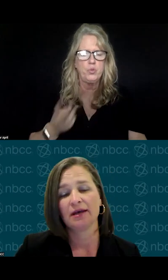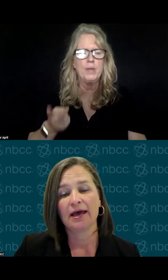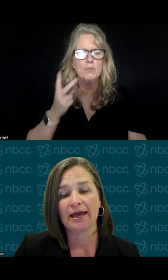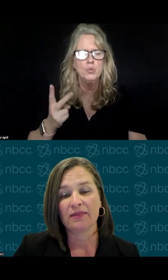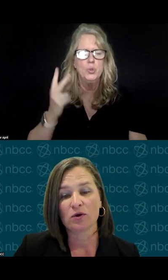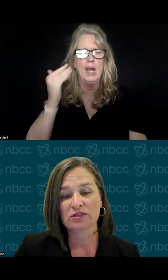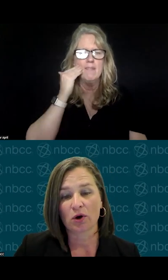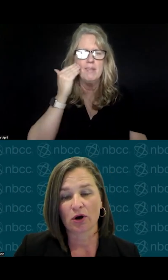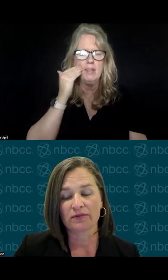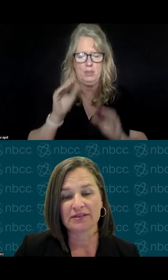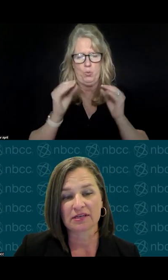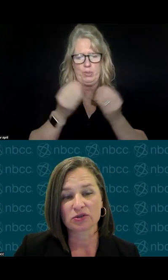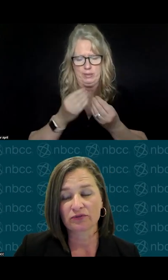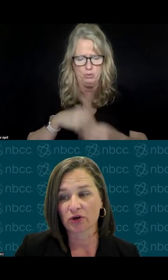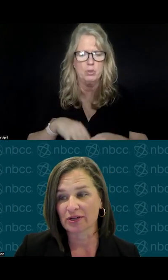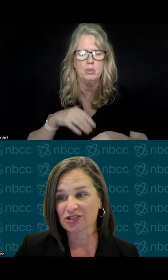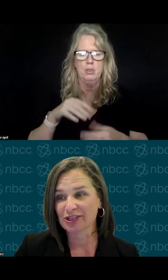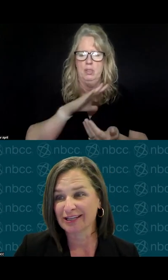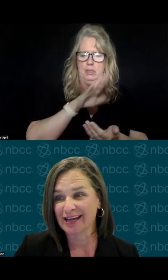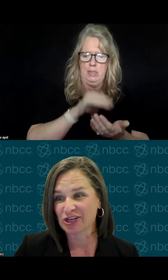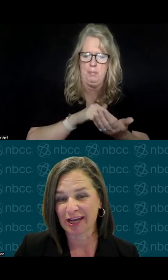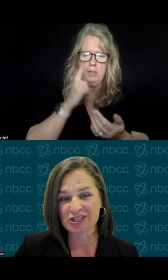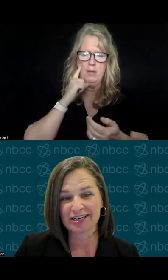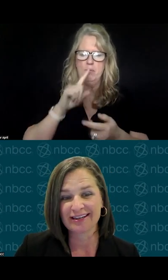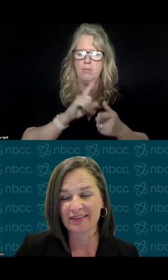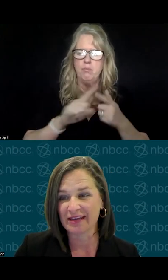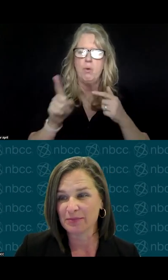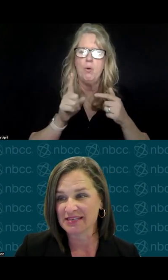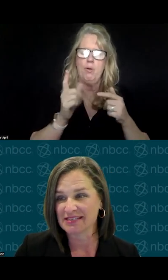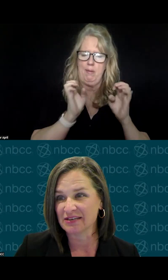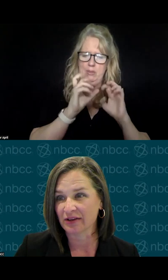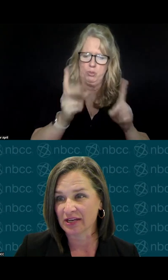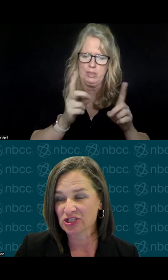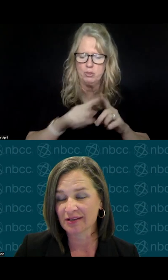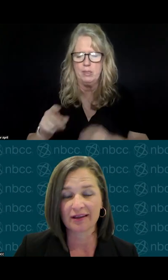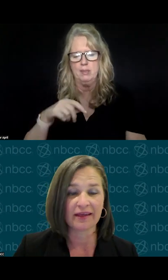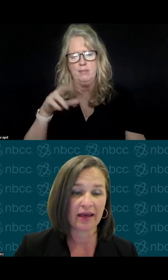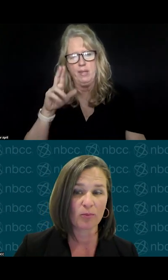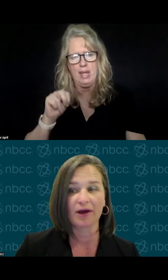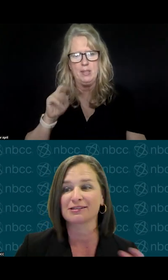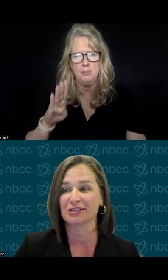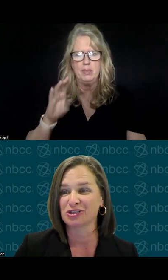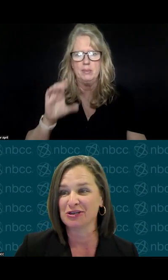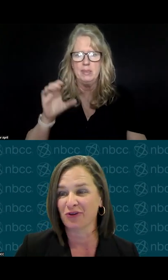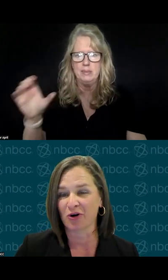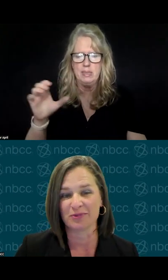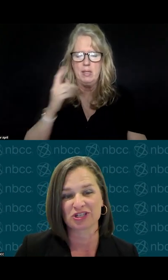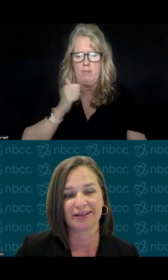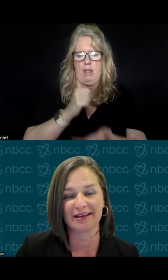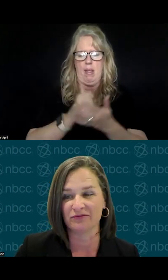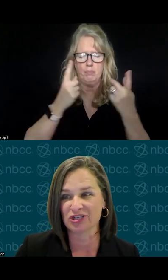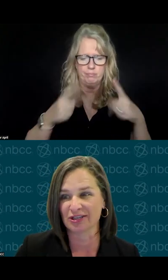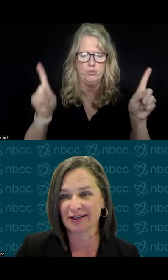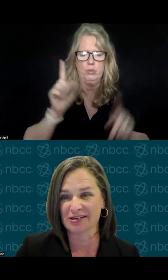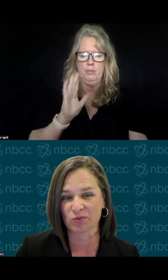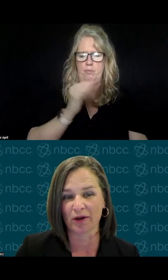organizations, and those are the Center for Credentialing and Education and the NBCC Foundation, and they help us achieve our mission